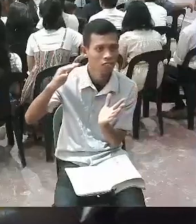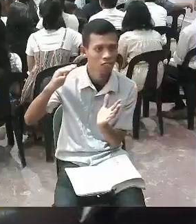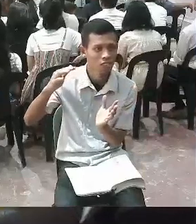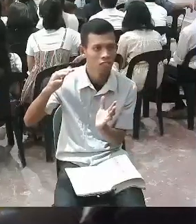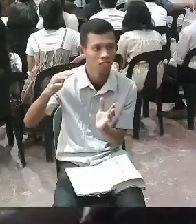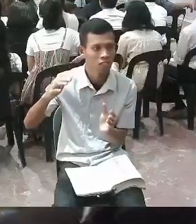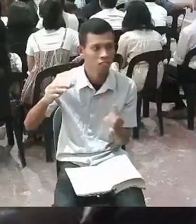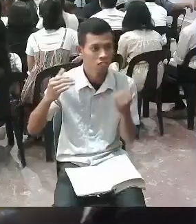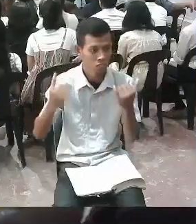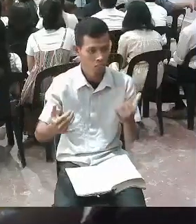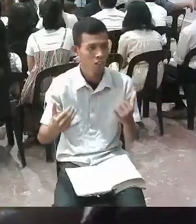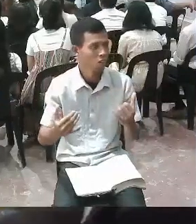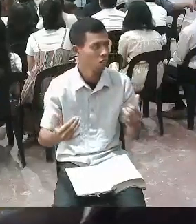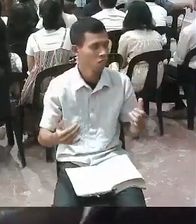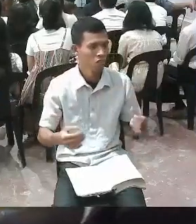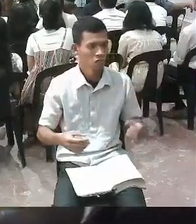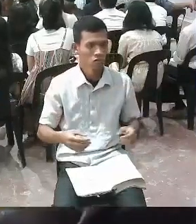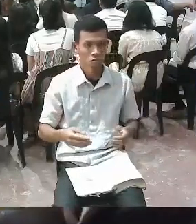If you're here this morning